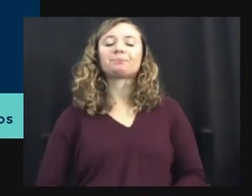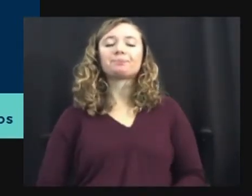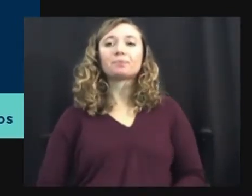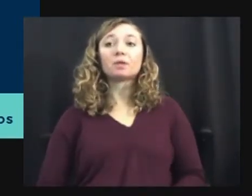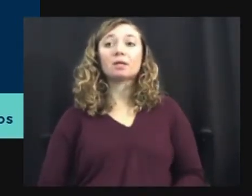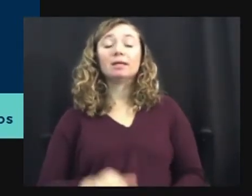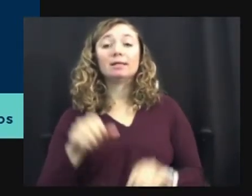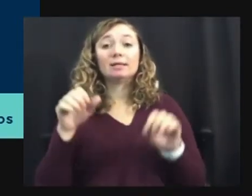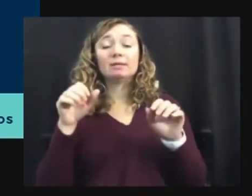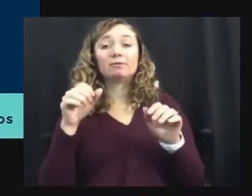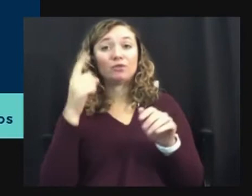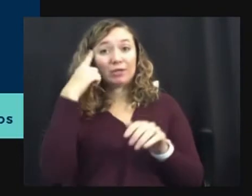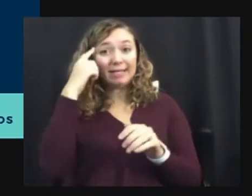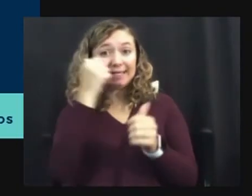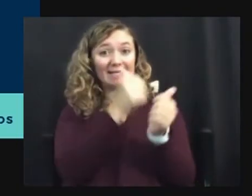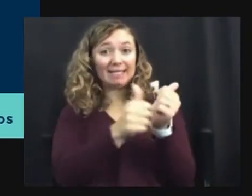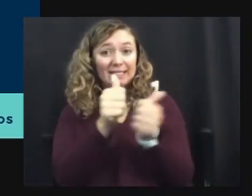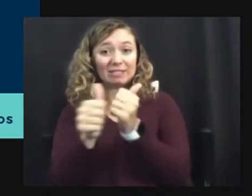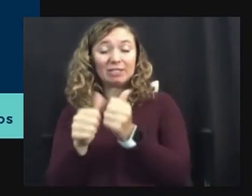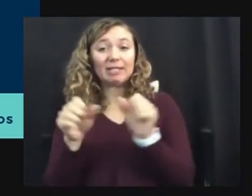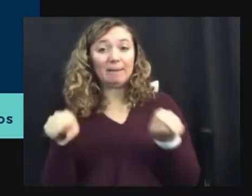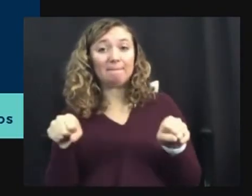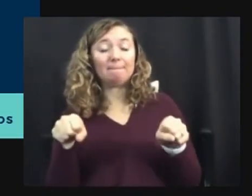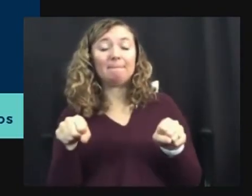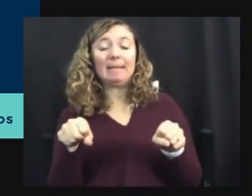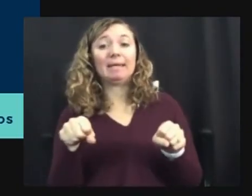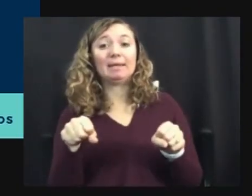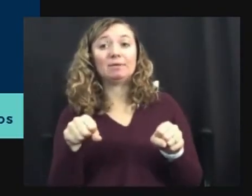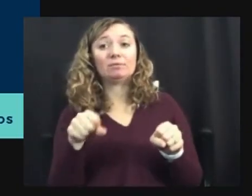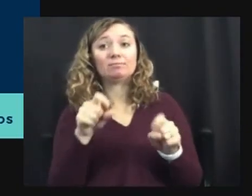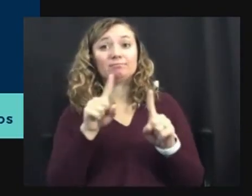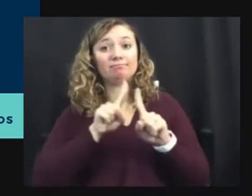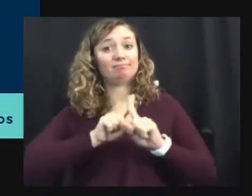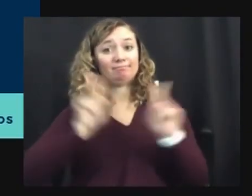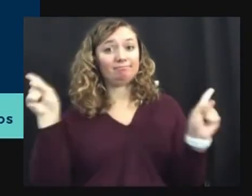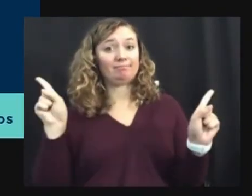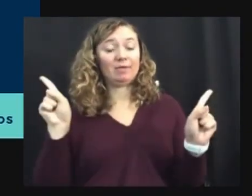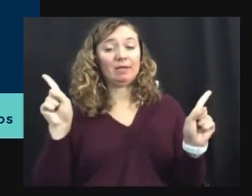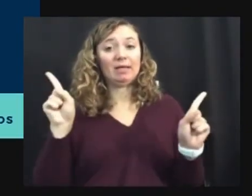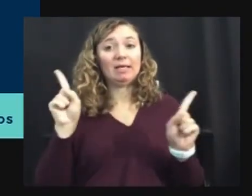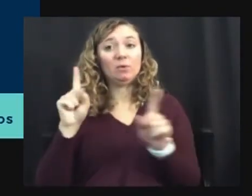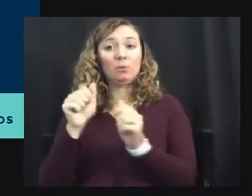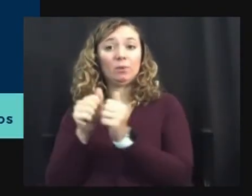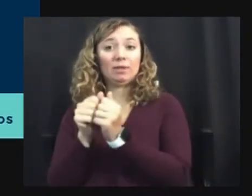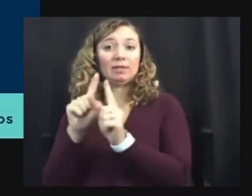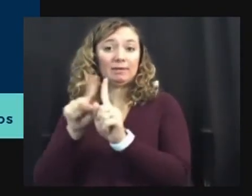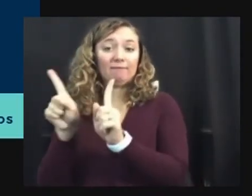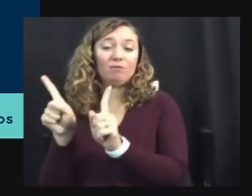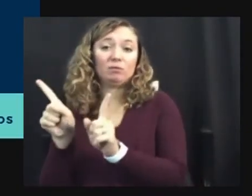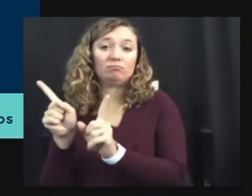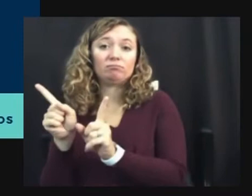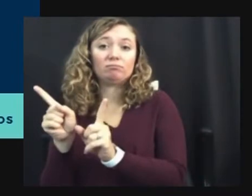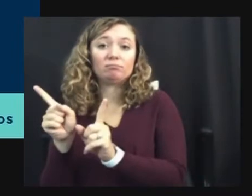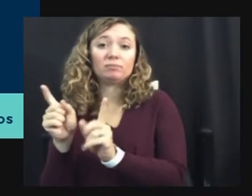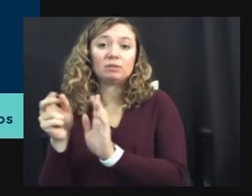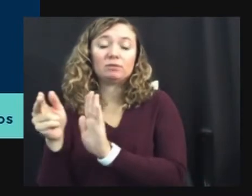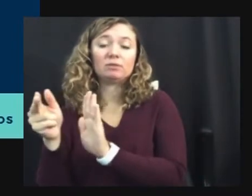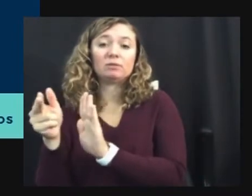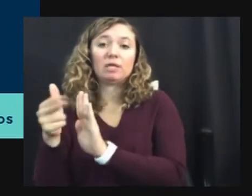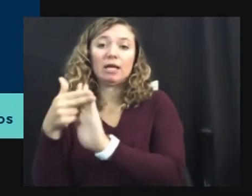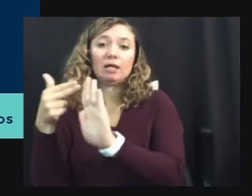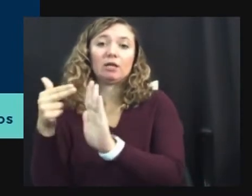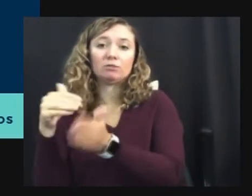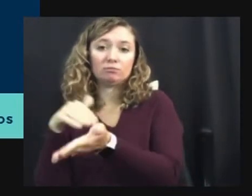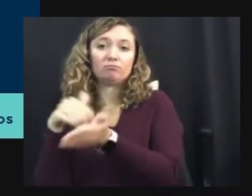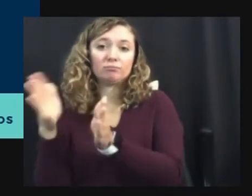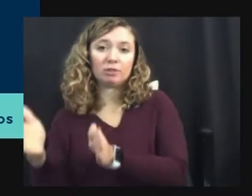dramatically different for different children and different providers. Um, I had